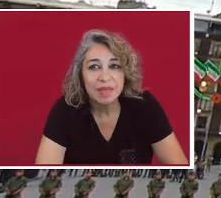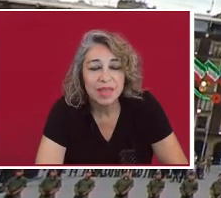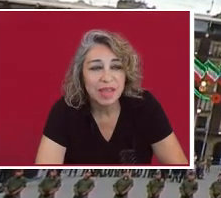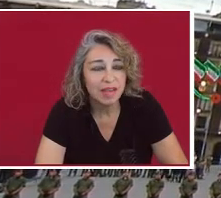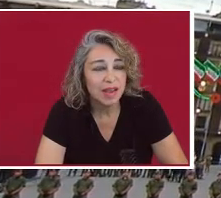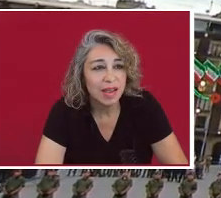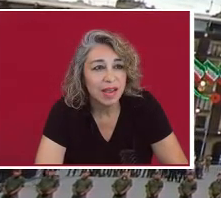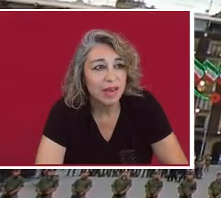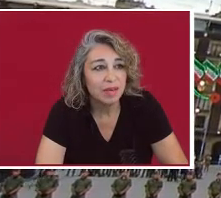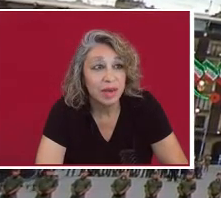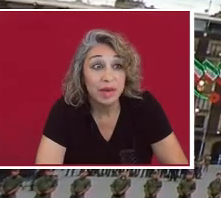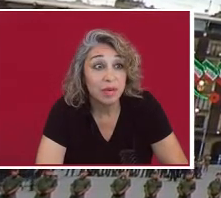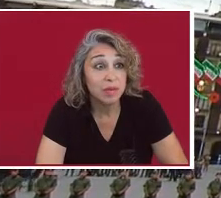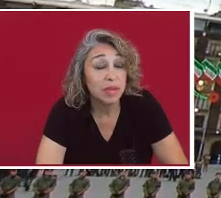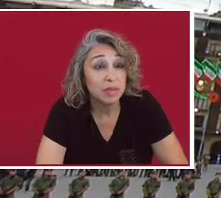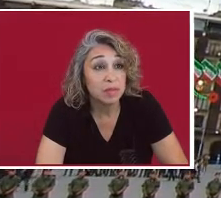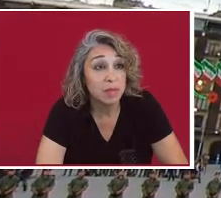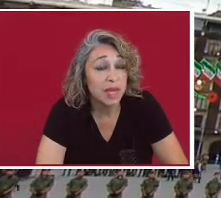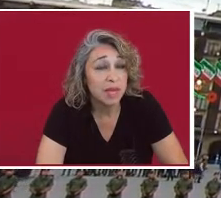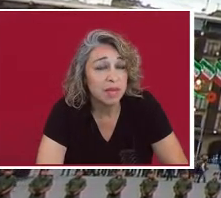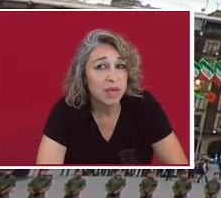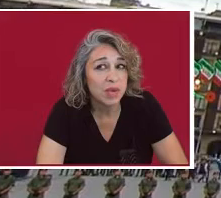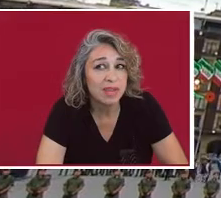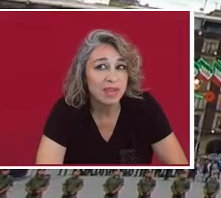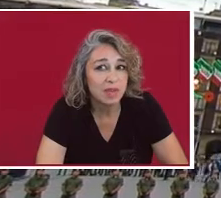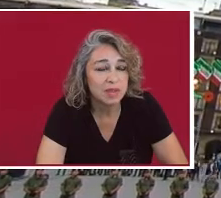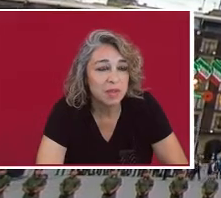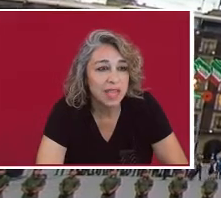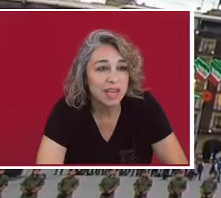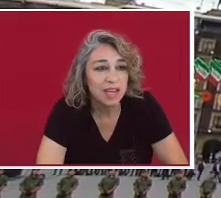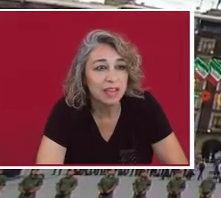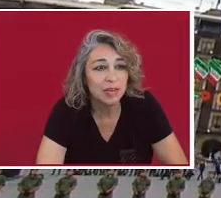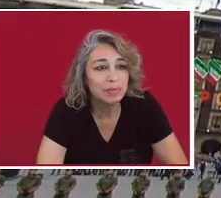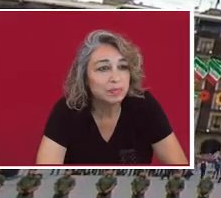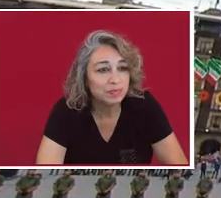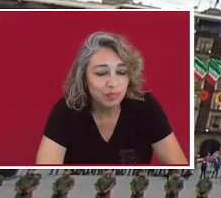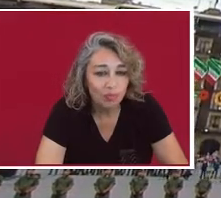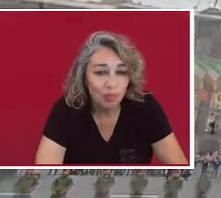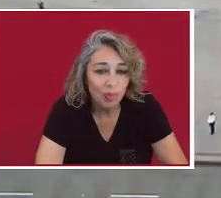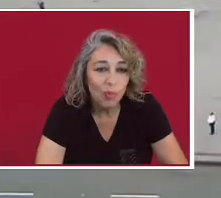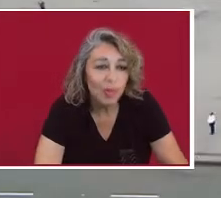the name of the other guy? I don't know, but there was one guy in between, and then there was Peña Nieto.